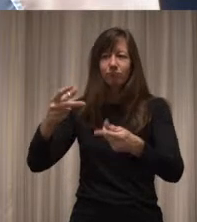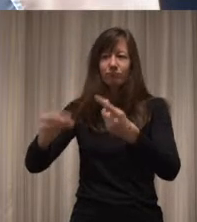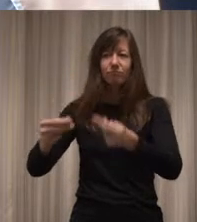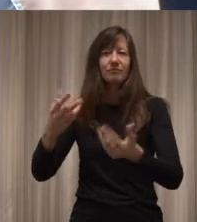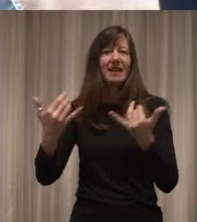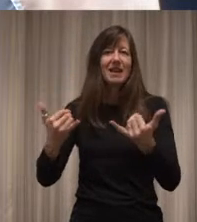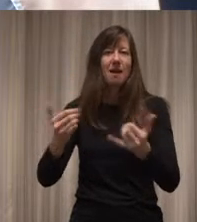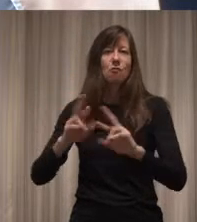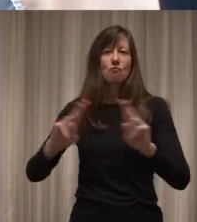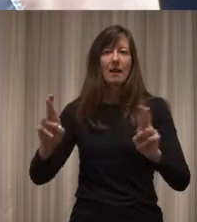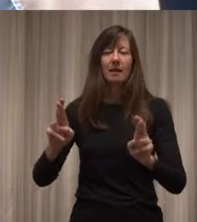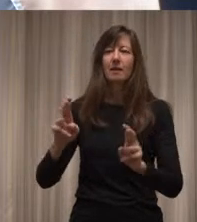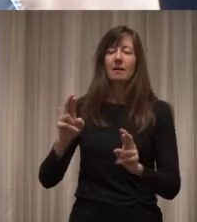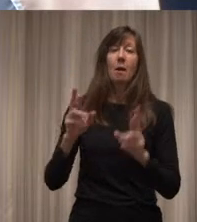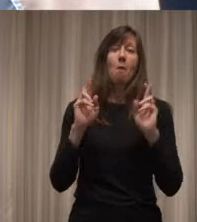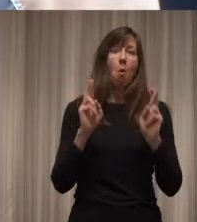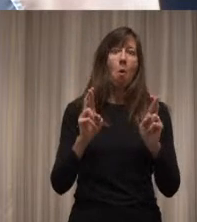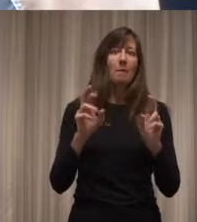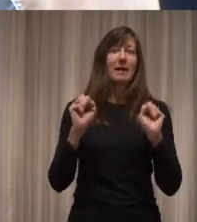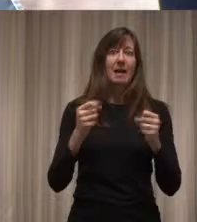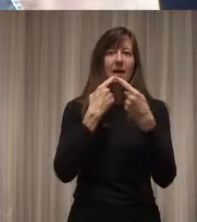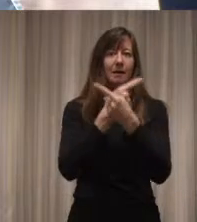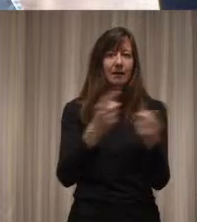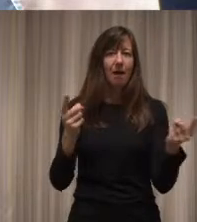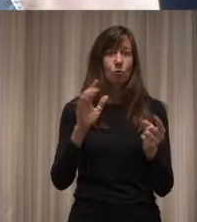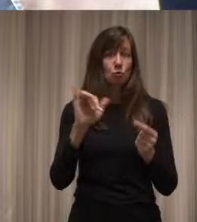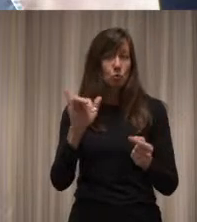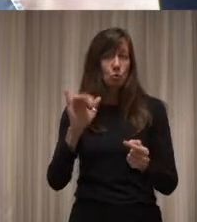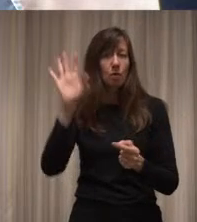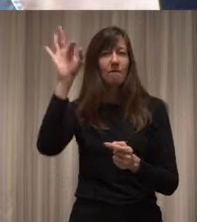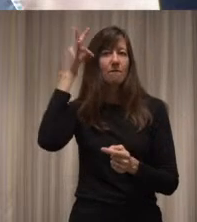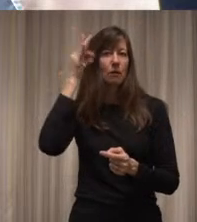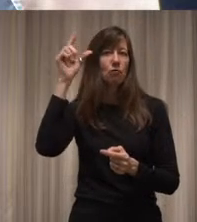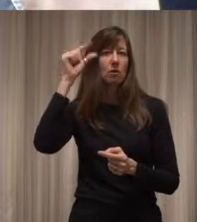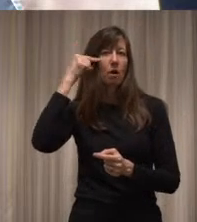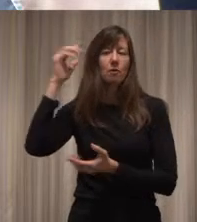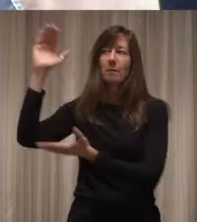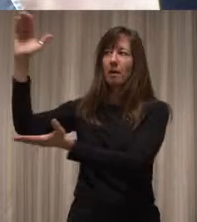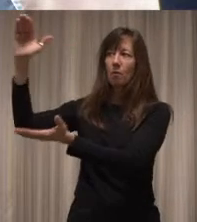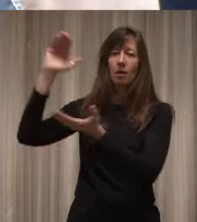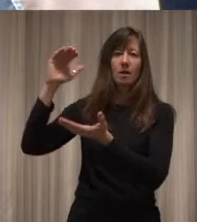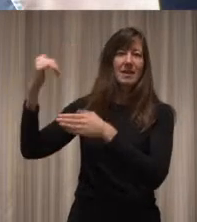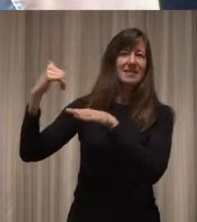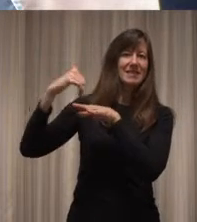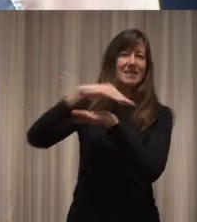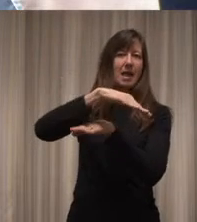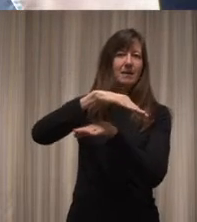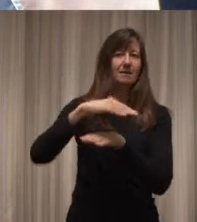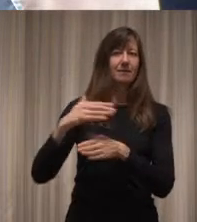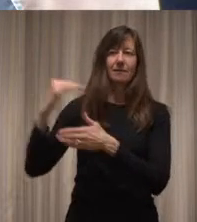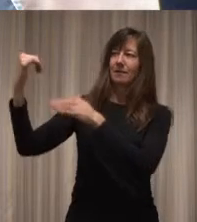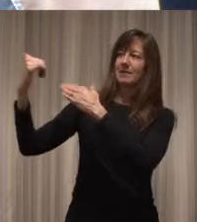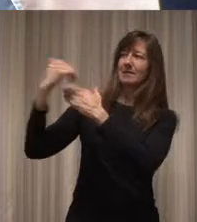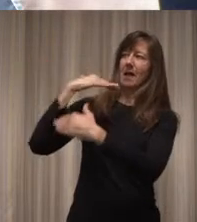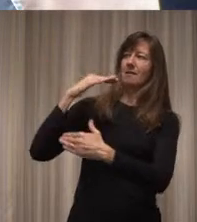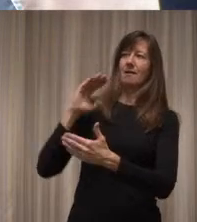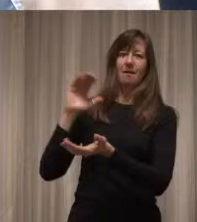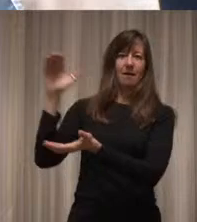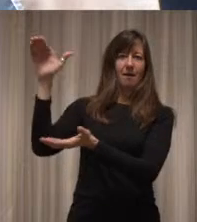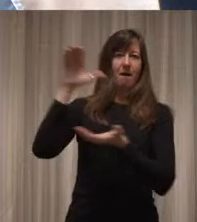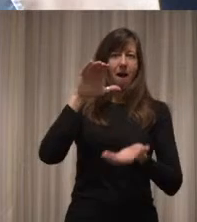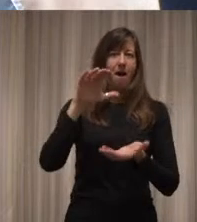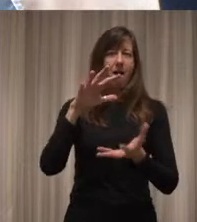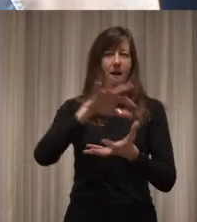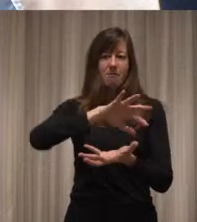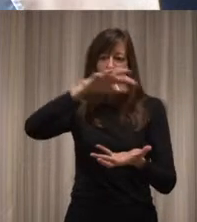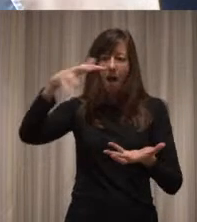government. I'm optimistic that that's coming, but I will continue to push like heck to make sure that we get that as